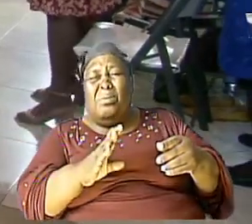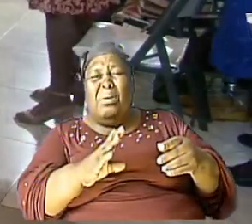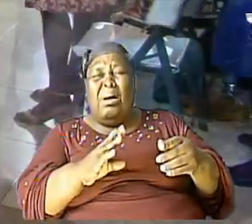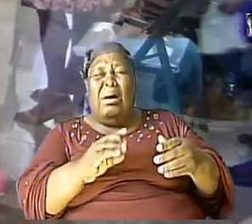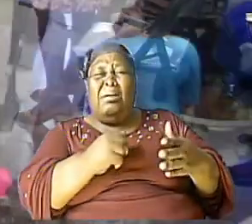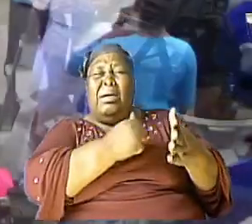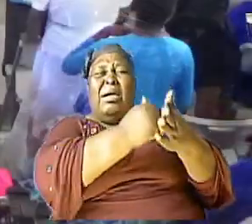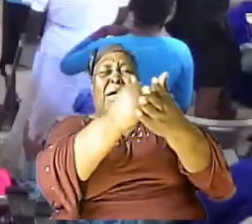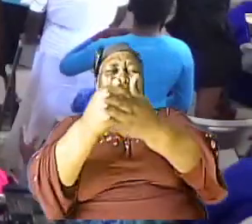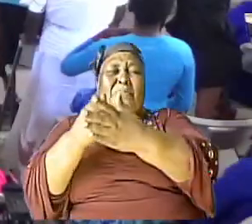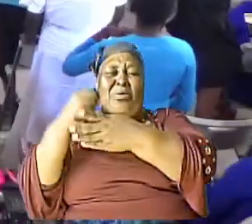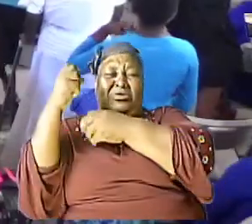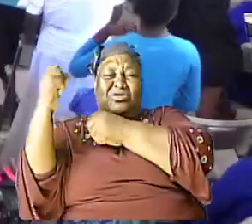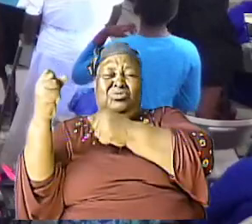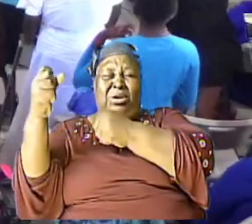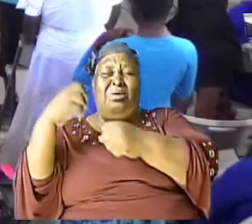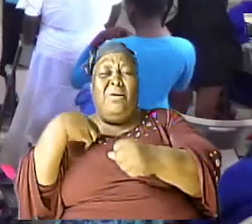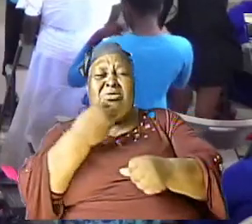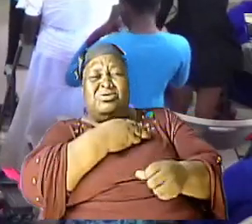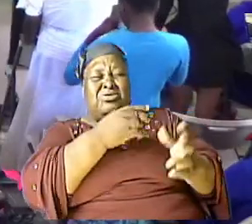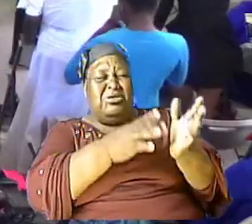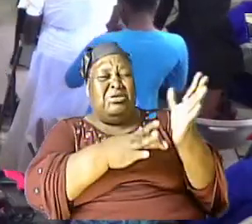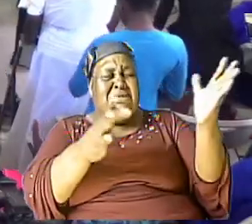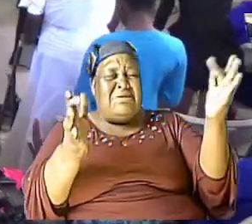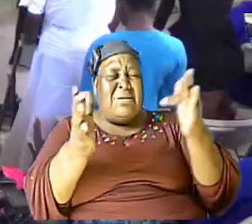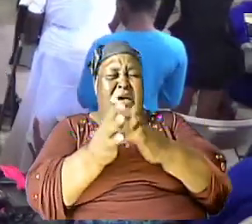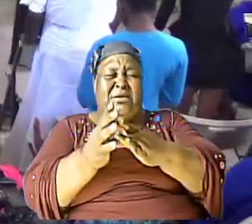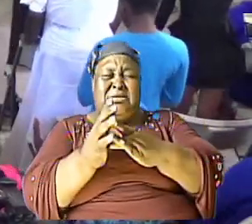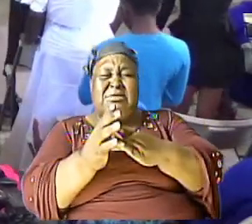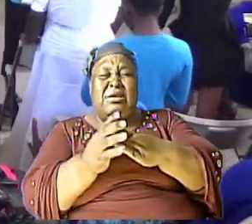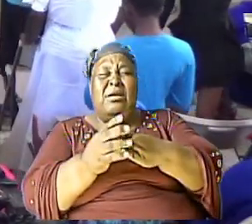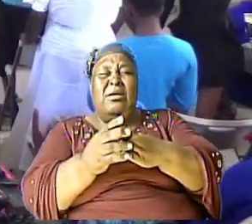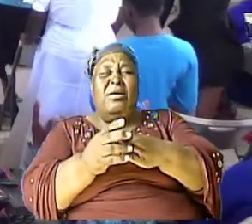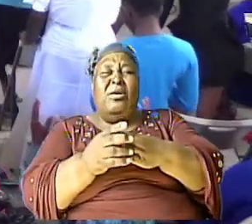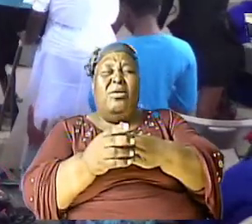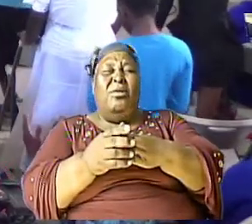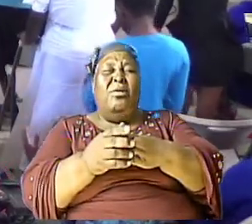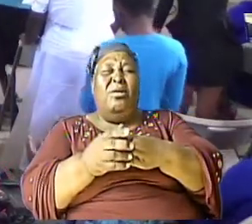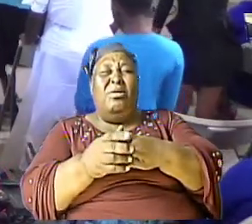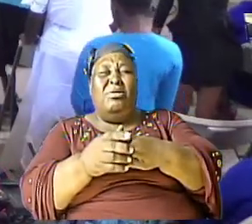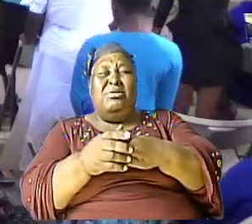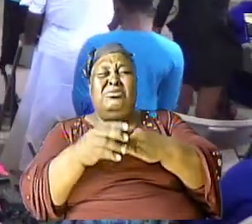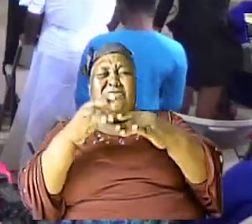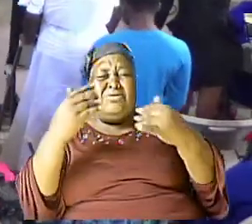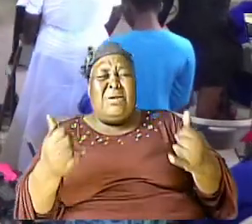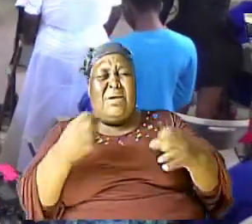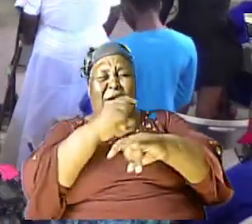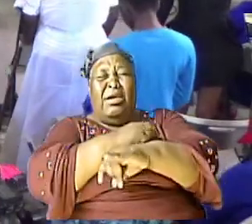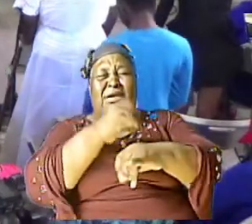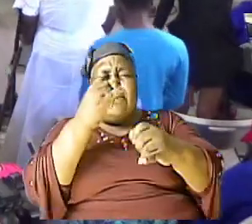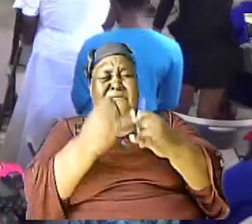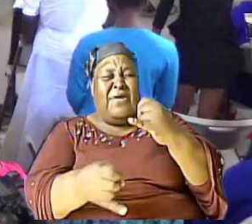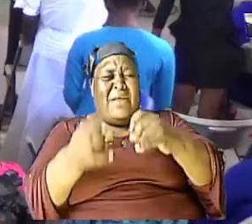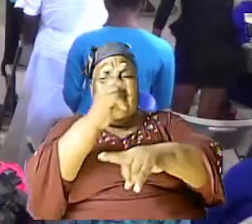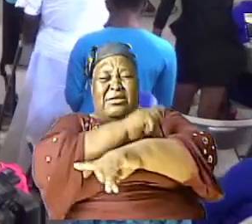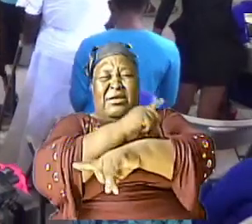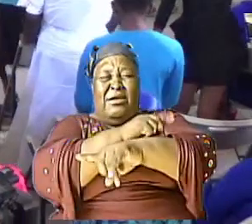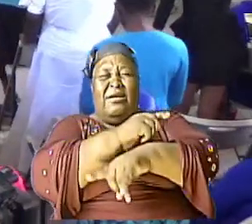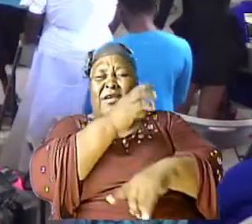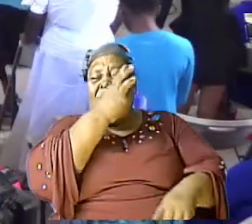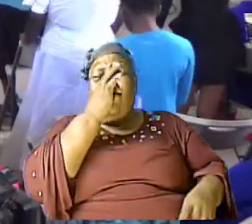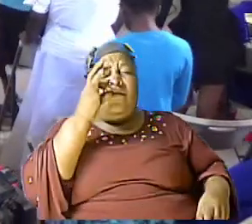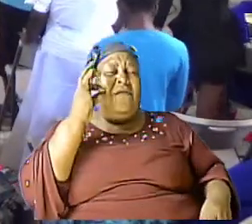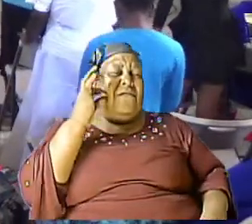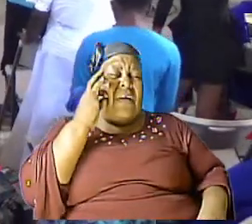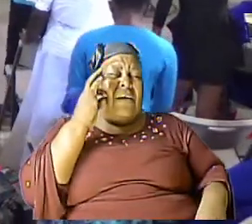heaven, oh, that you will reach down, that you will stretch down from heaven above. I present this to